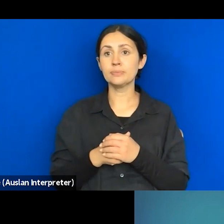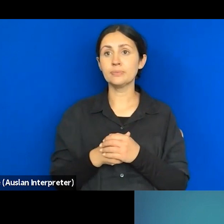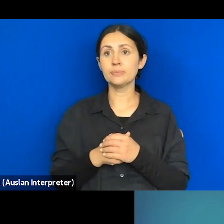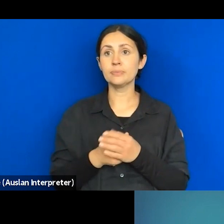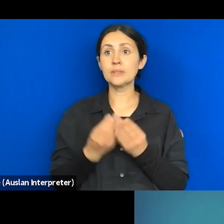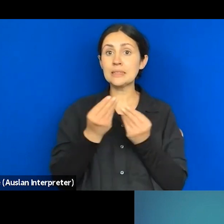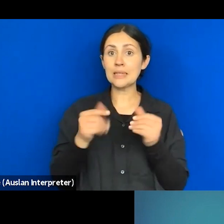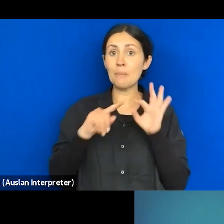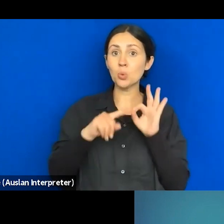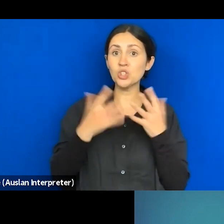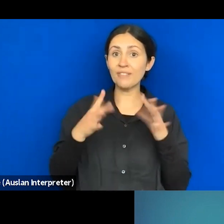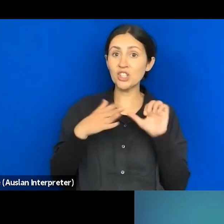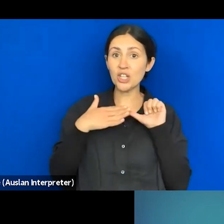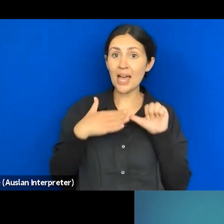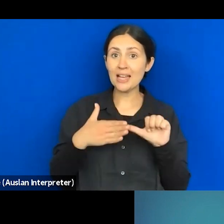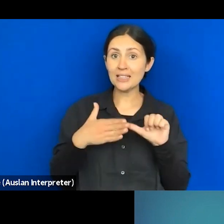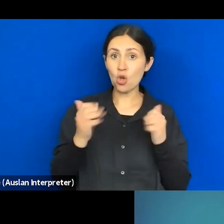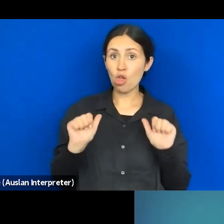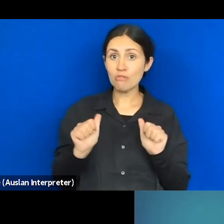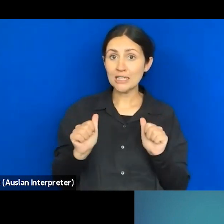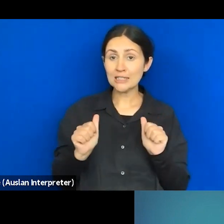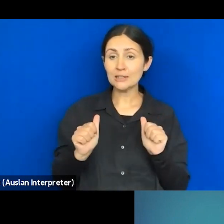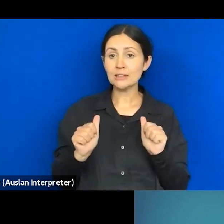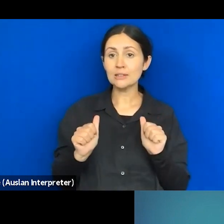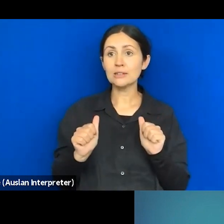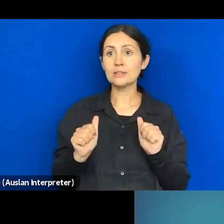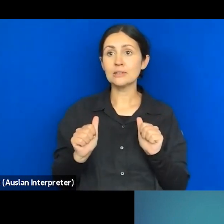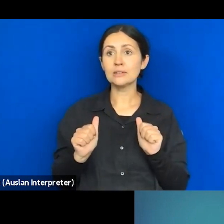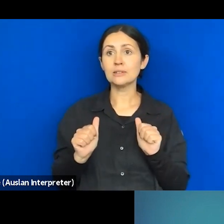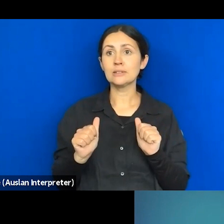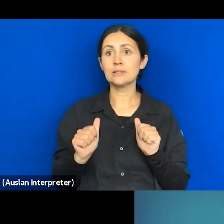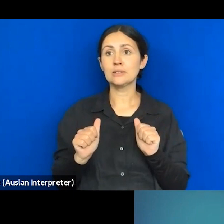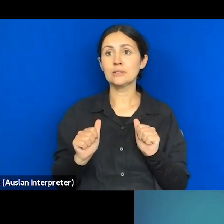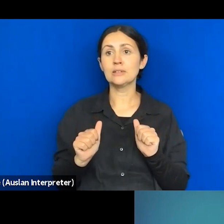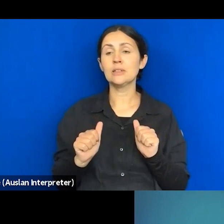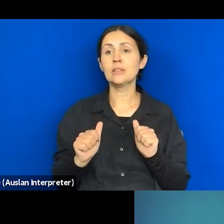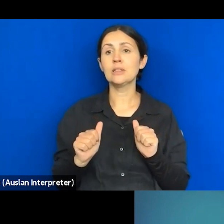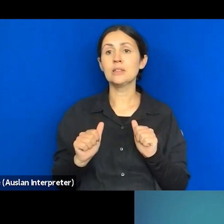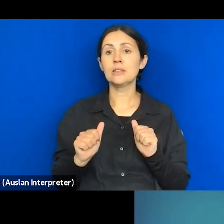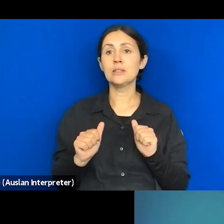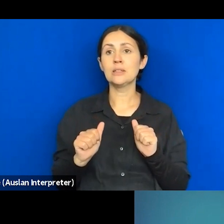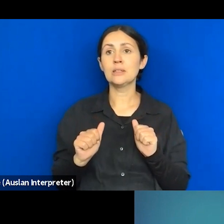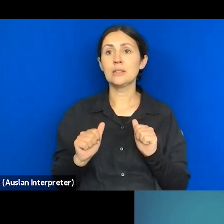have been answered, but I think I'll